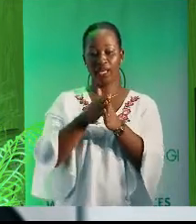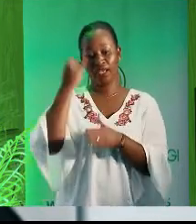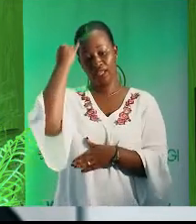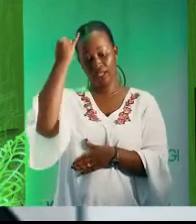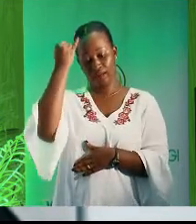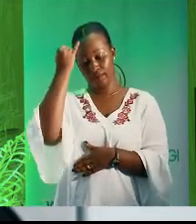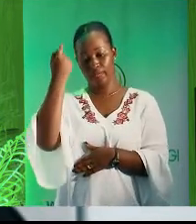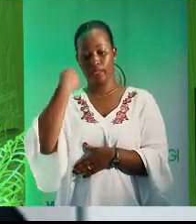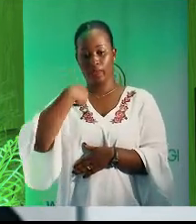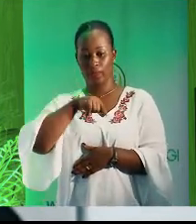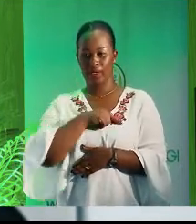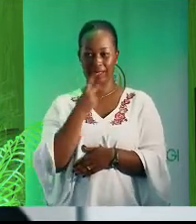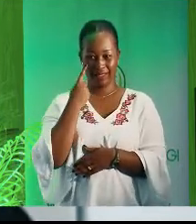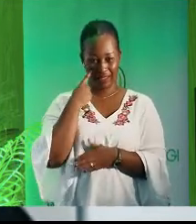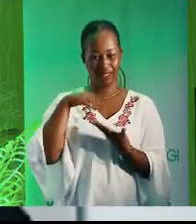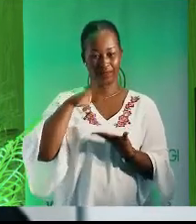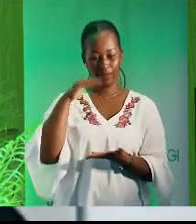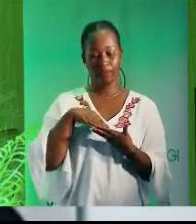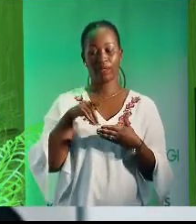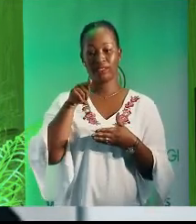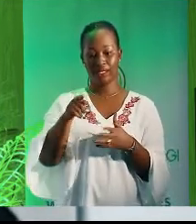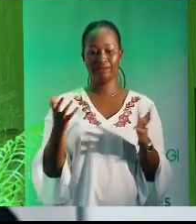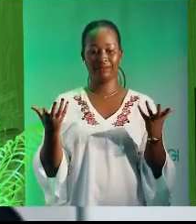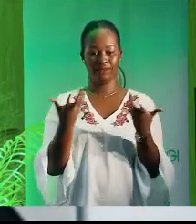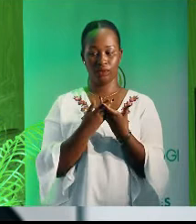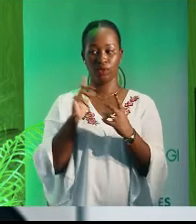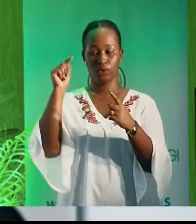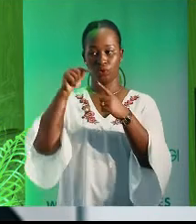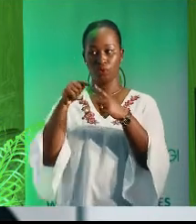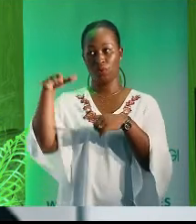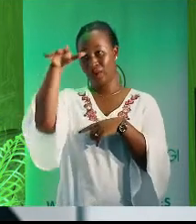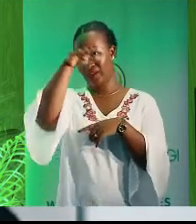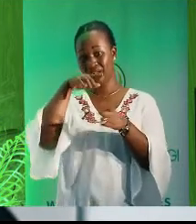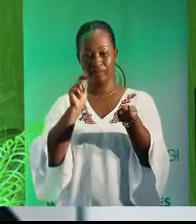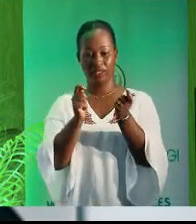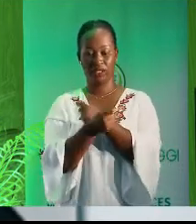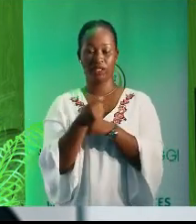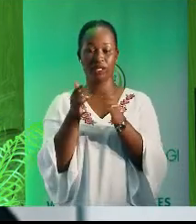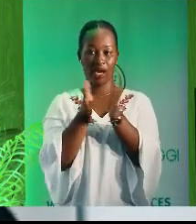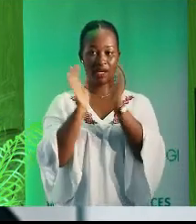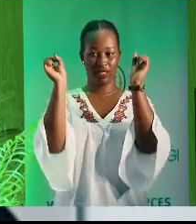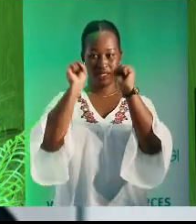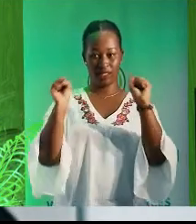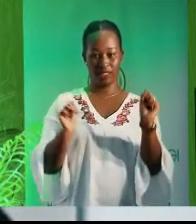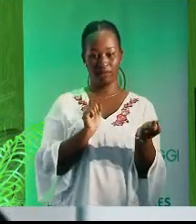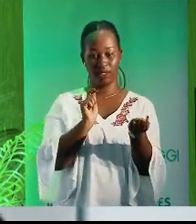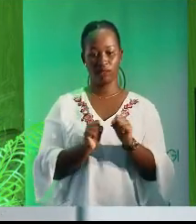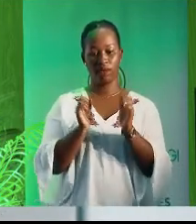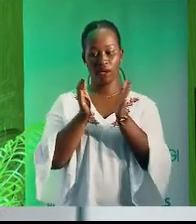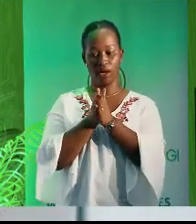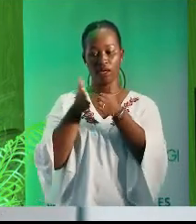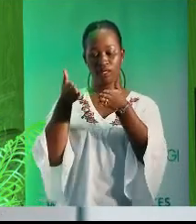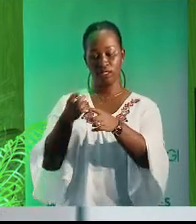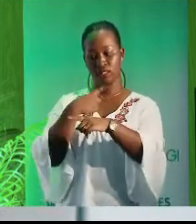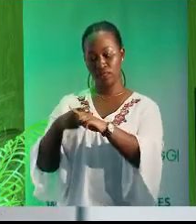need it the most, that adapt to climate change, and that do really a systemic change, because this is what we really need.